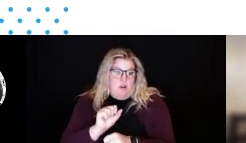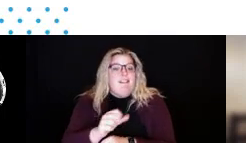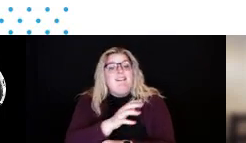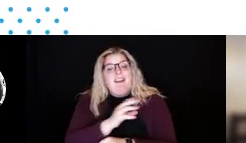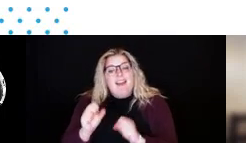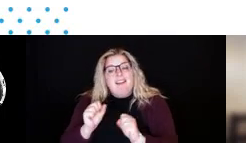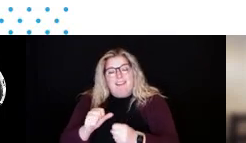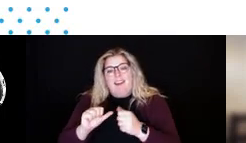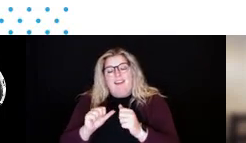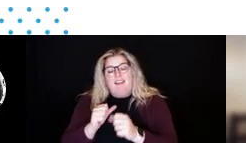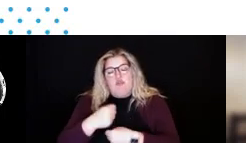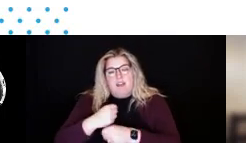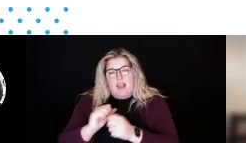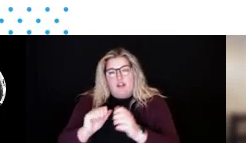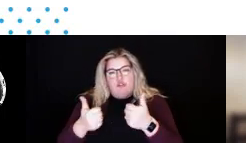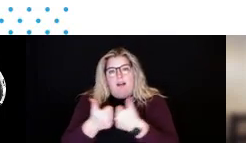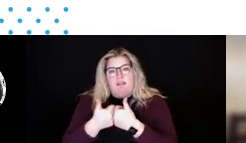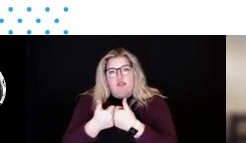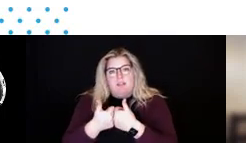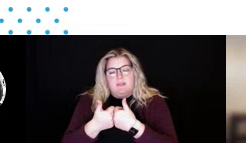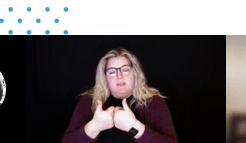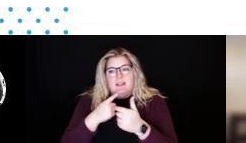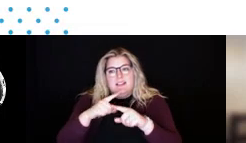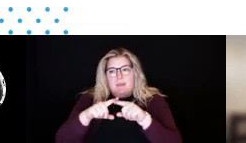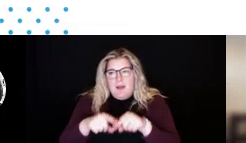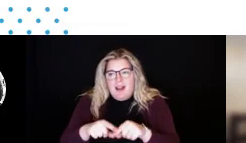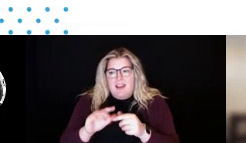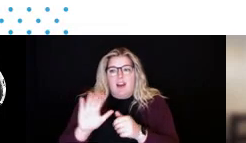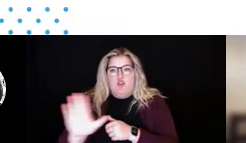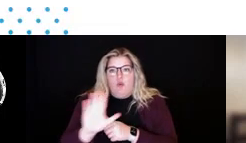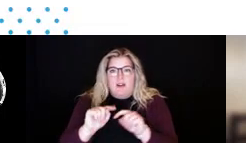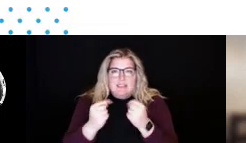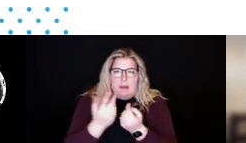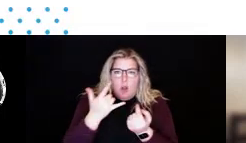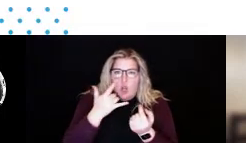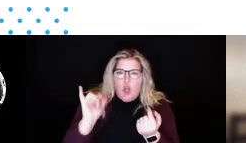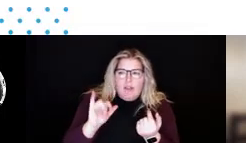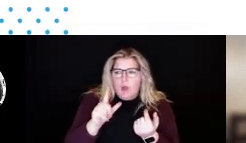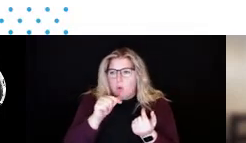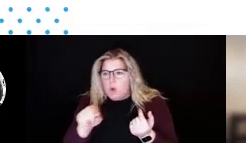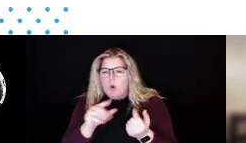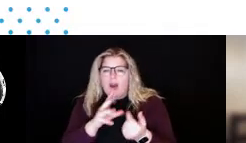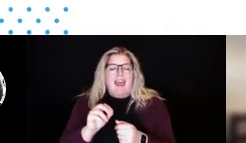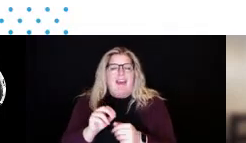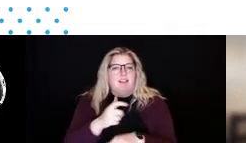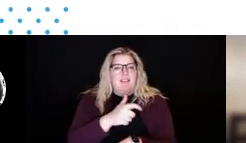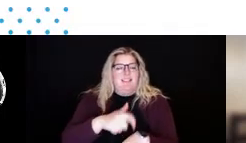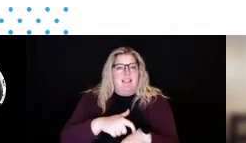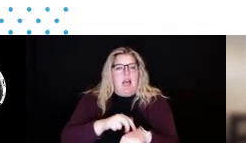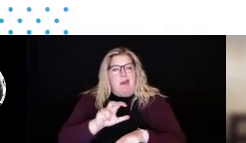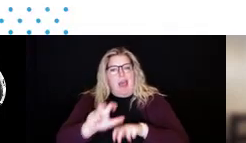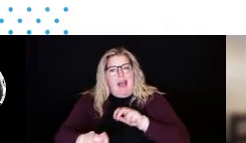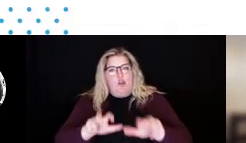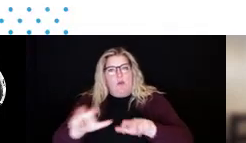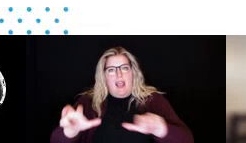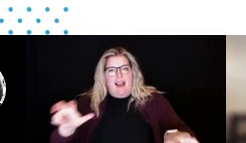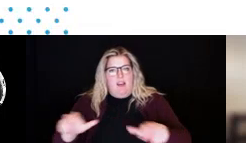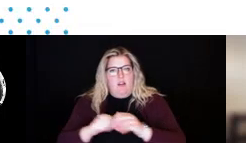challenges depending on how your teams are made up and allocated to project work when you have to bring